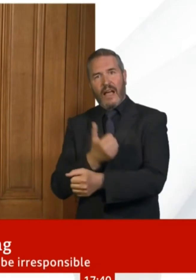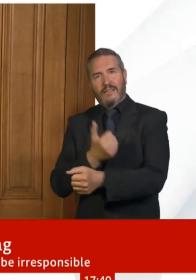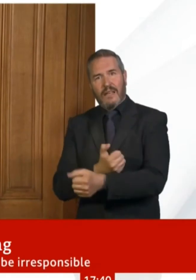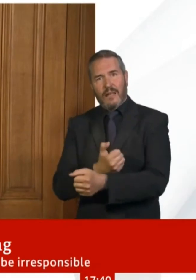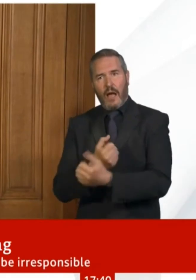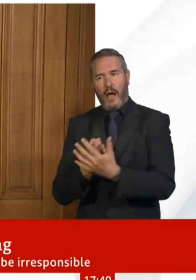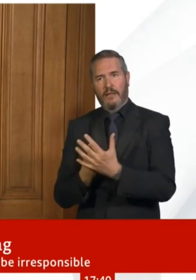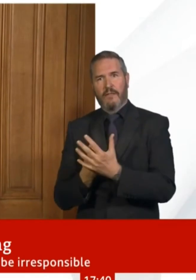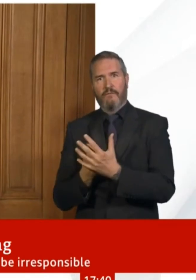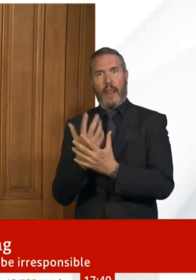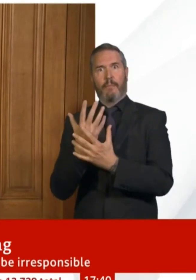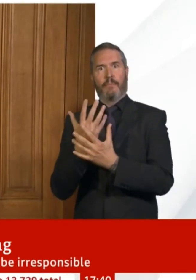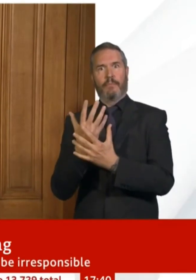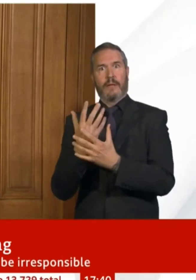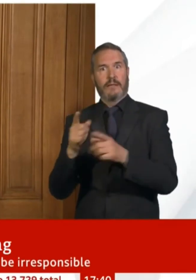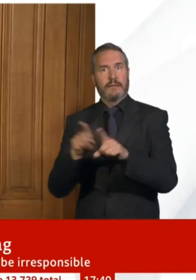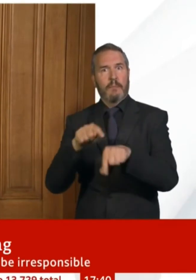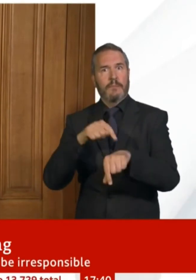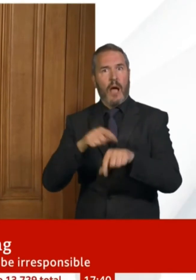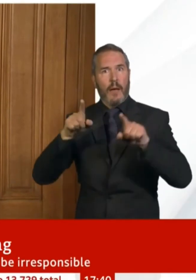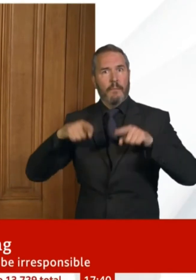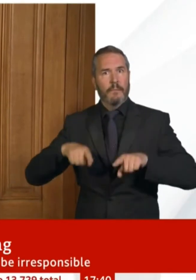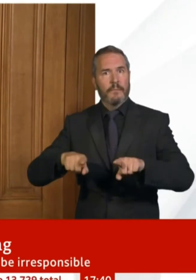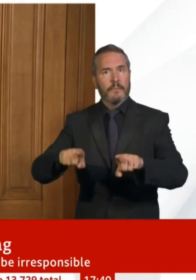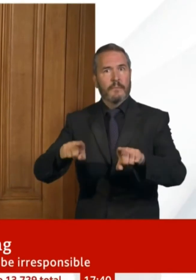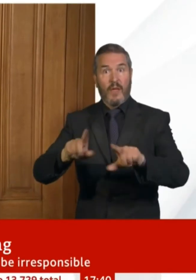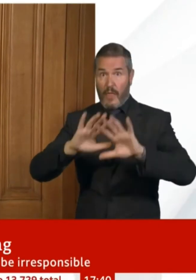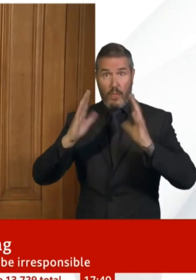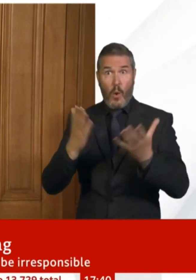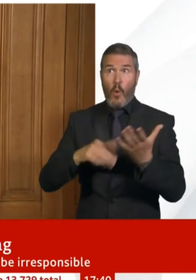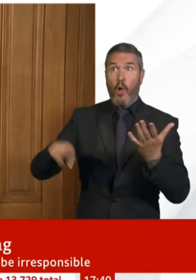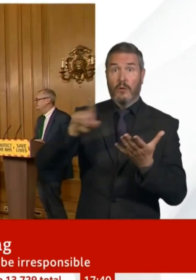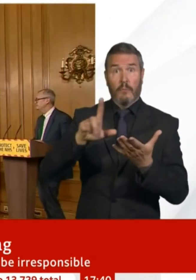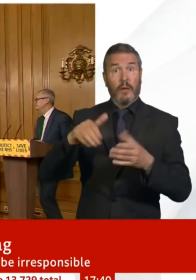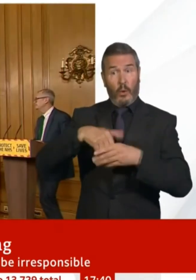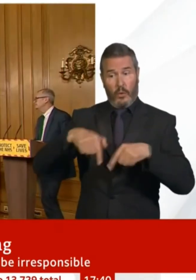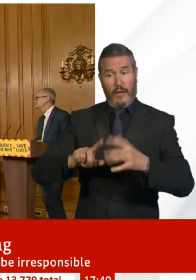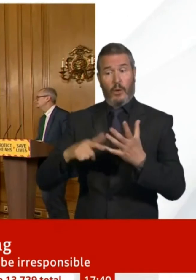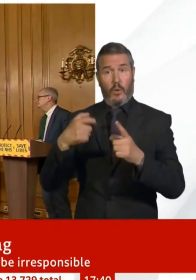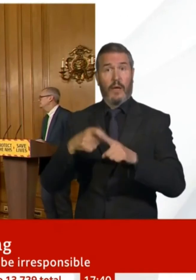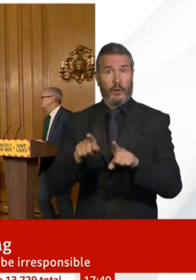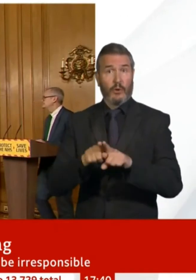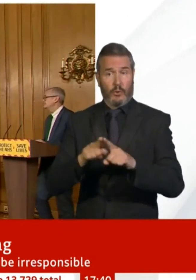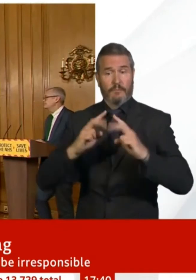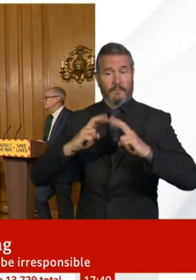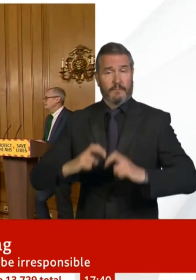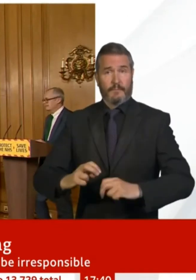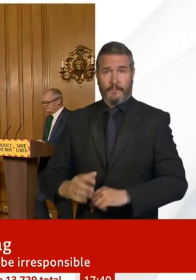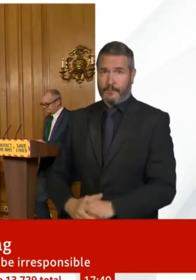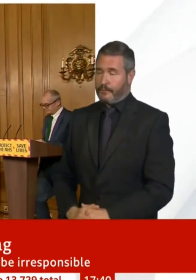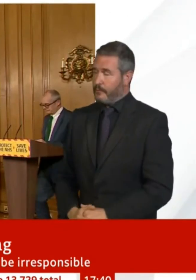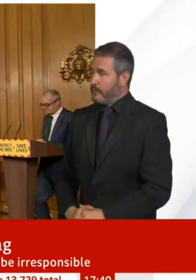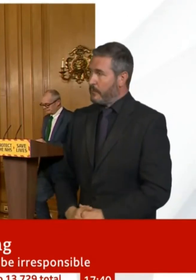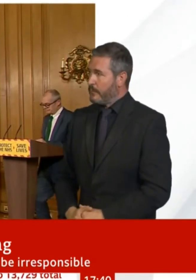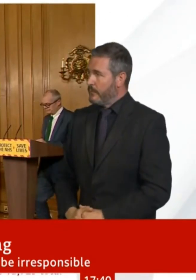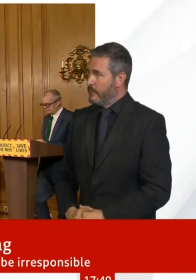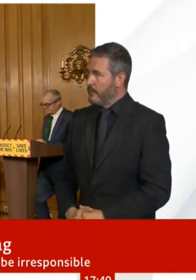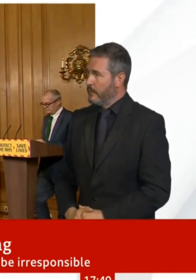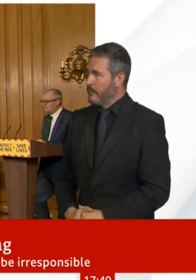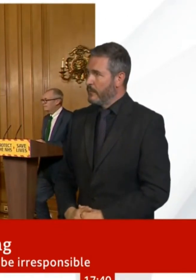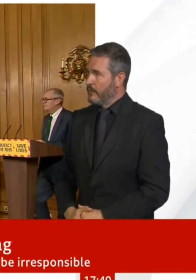now being very actively looked at right the way across the world, including in the UK. Dominic, would you like to follow up